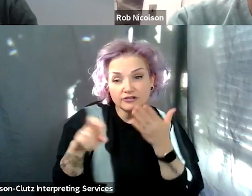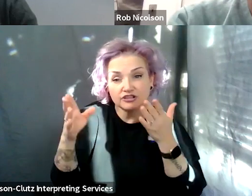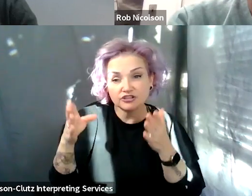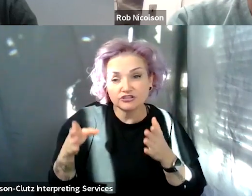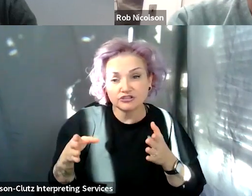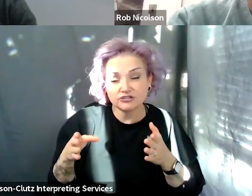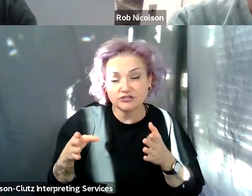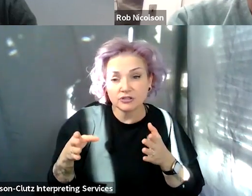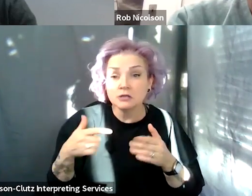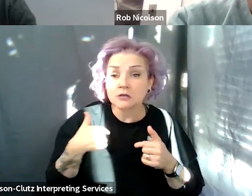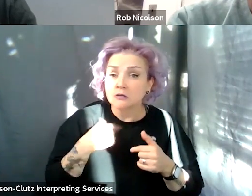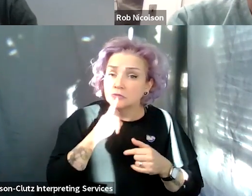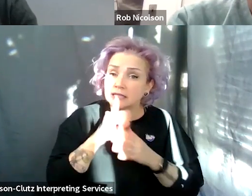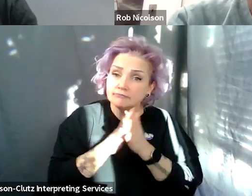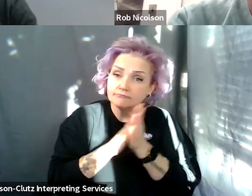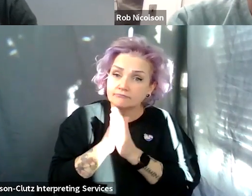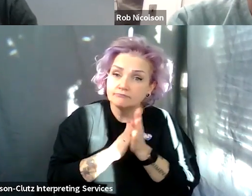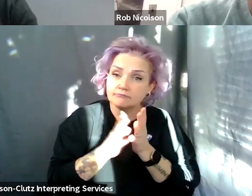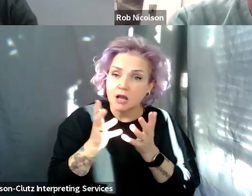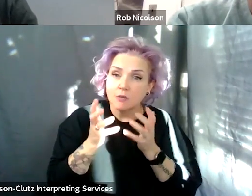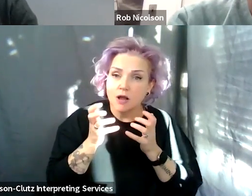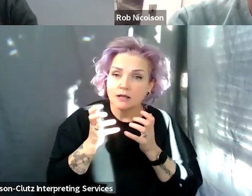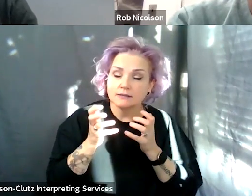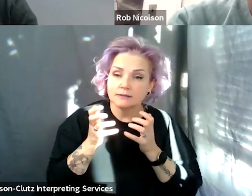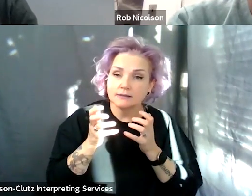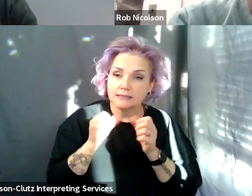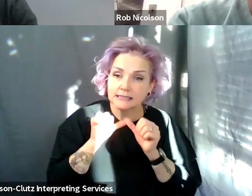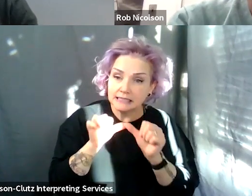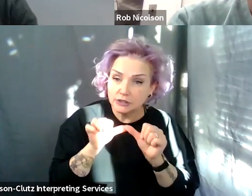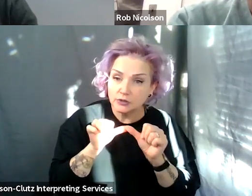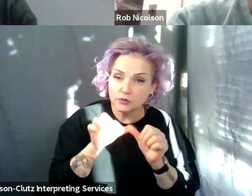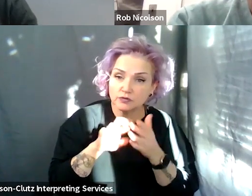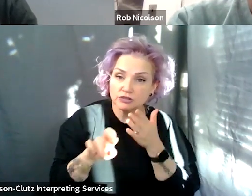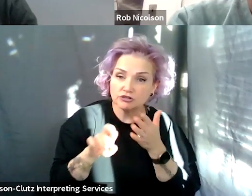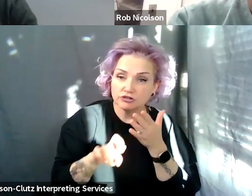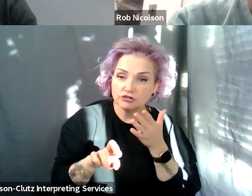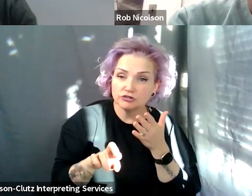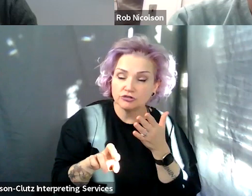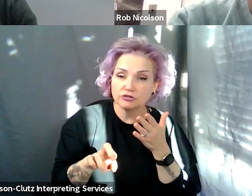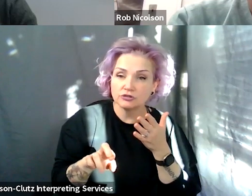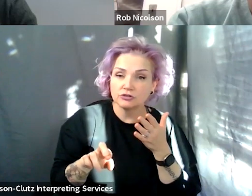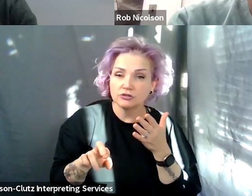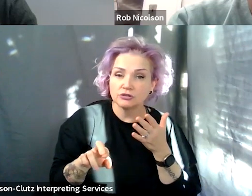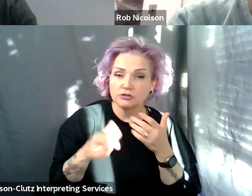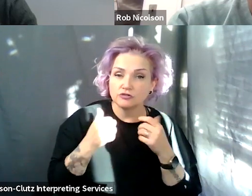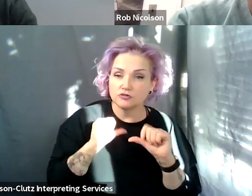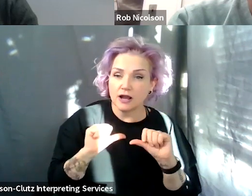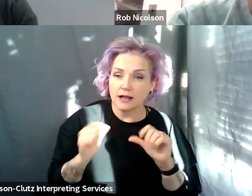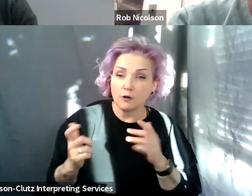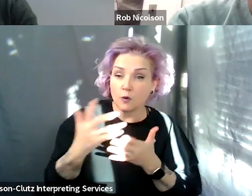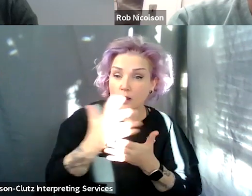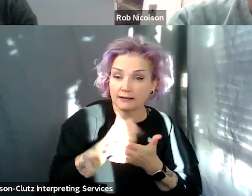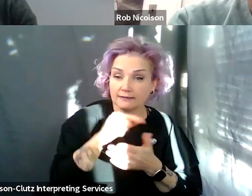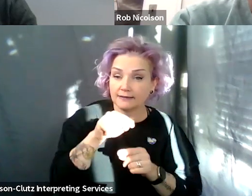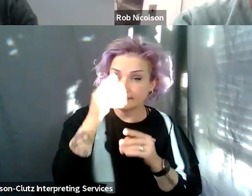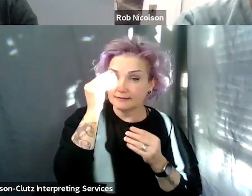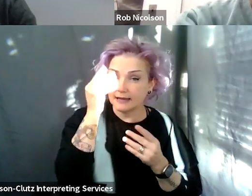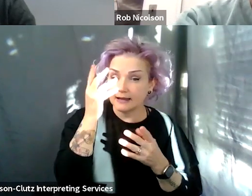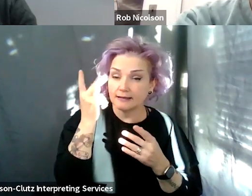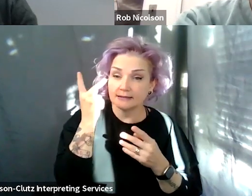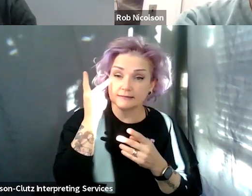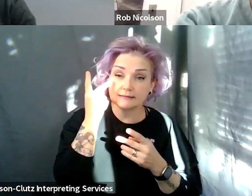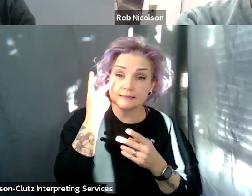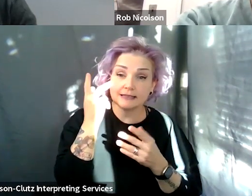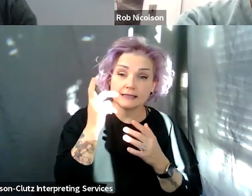of pursuing this and going more into the study, trying to collect some of this data and seeing how these risk factors